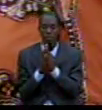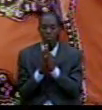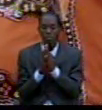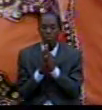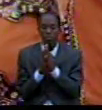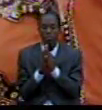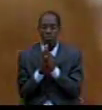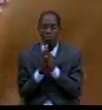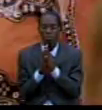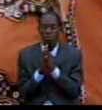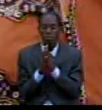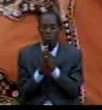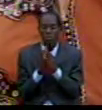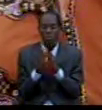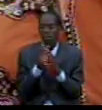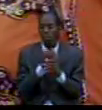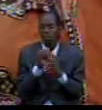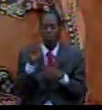global awakening,